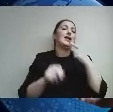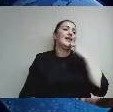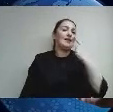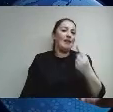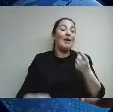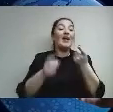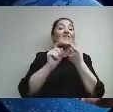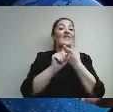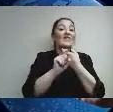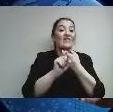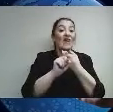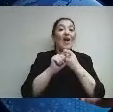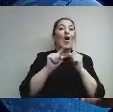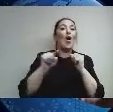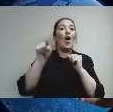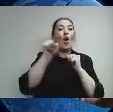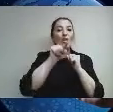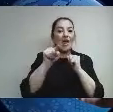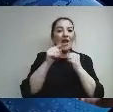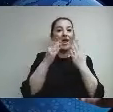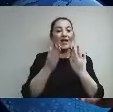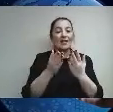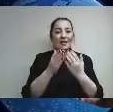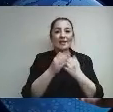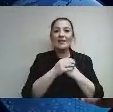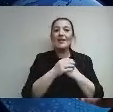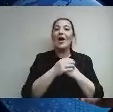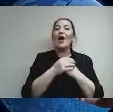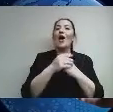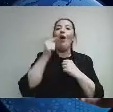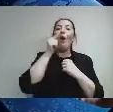we want them to reach the freedom world of Blind Book.